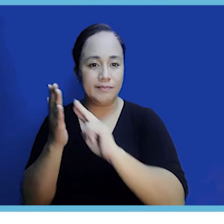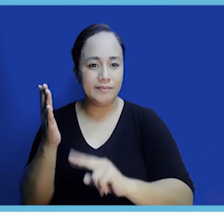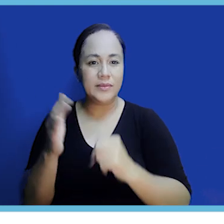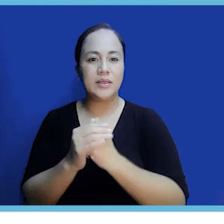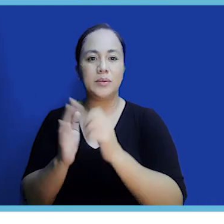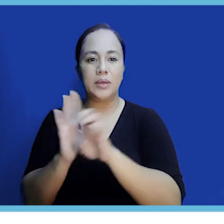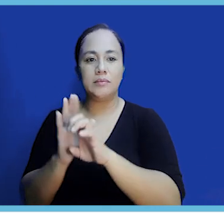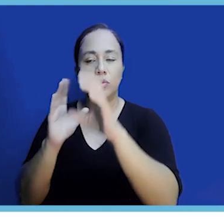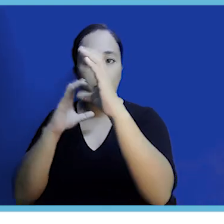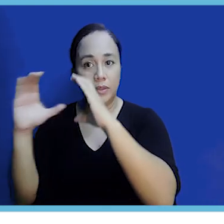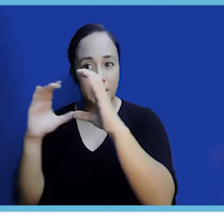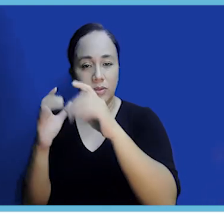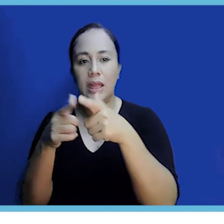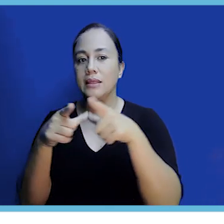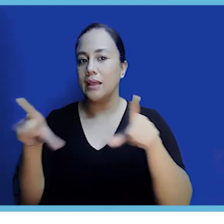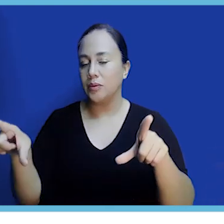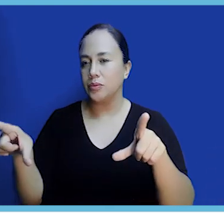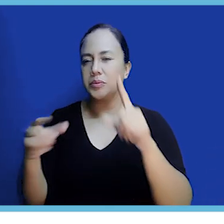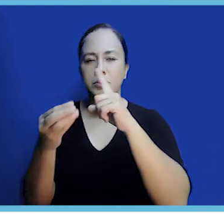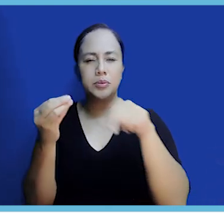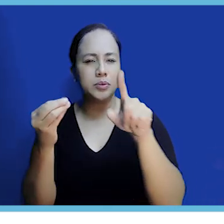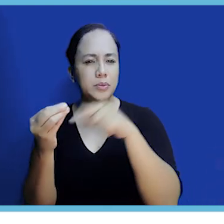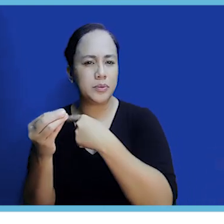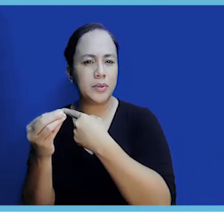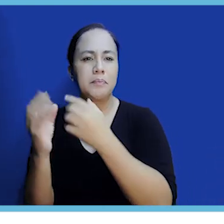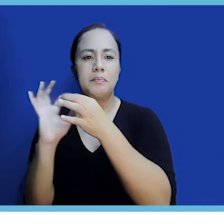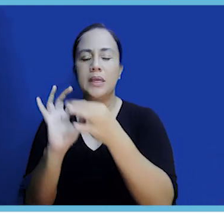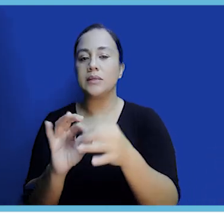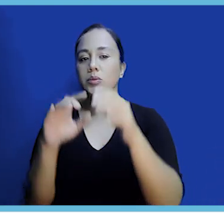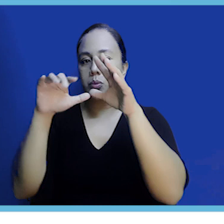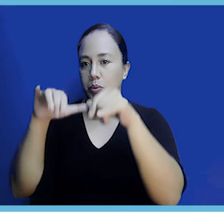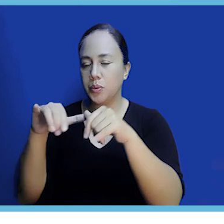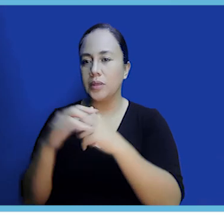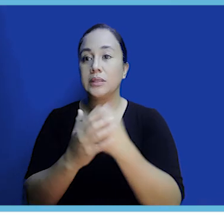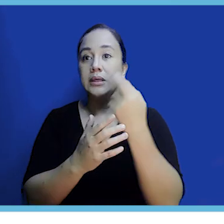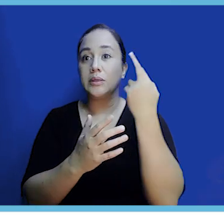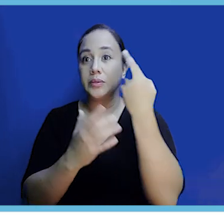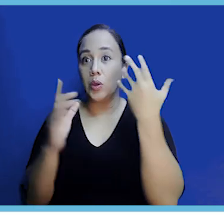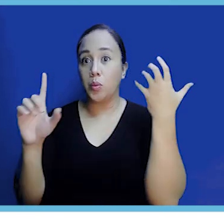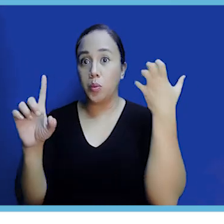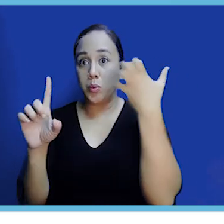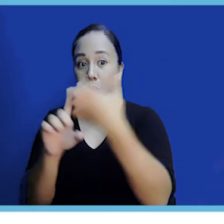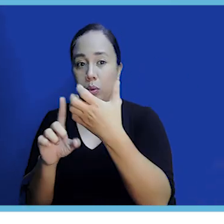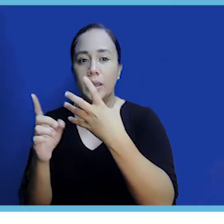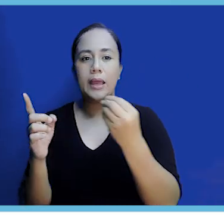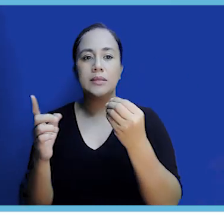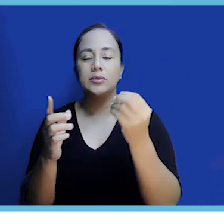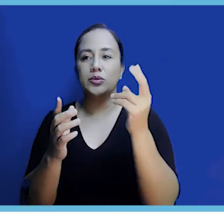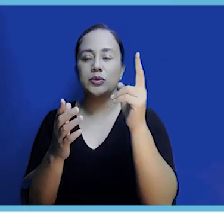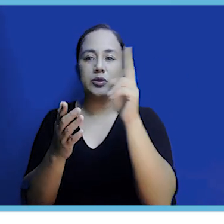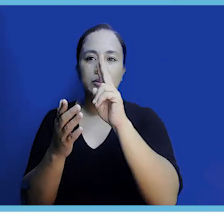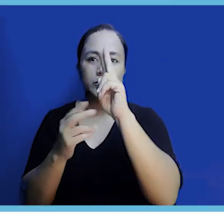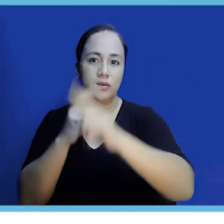convention, namely communication, language, discrimination based on disability, reasonable